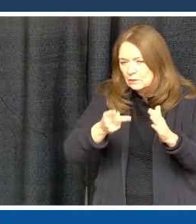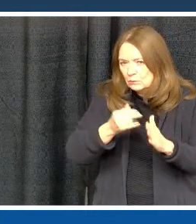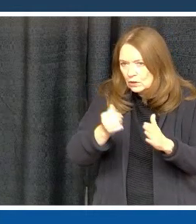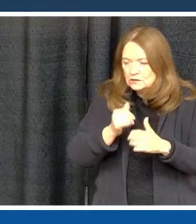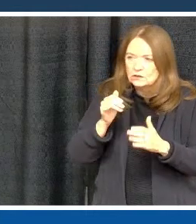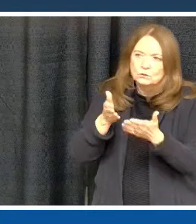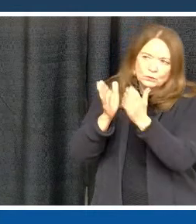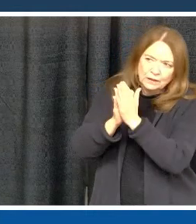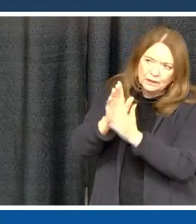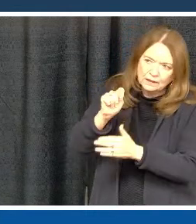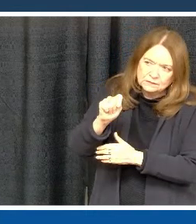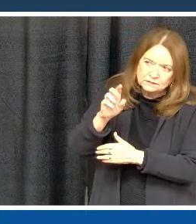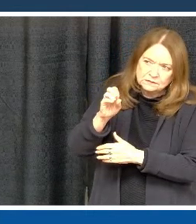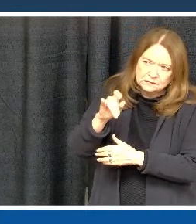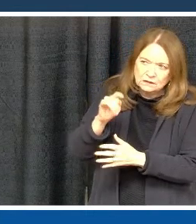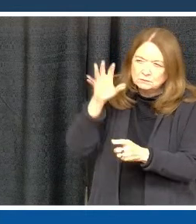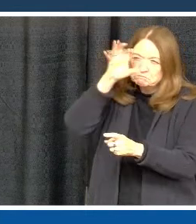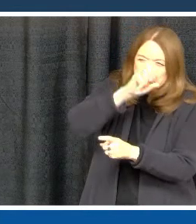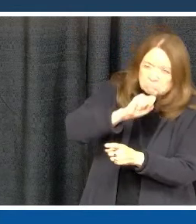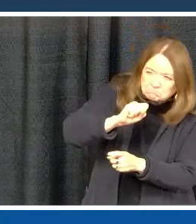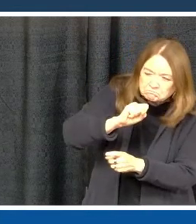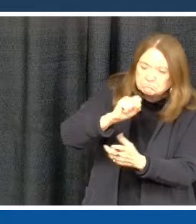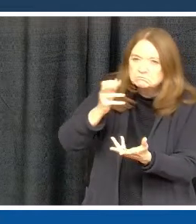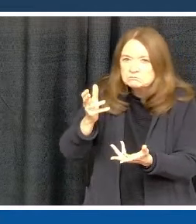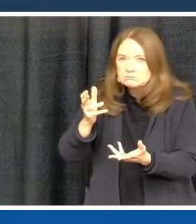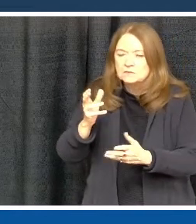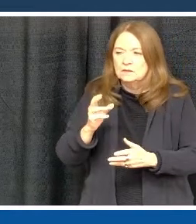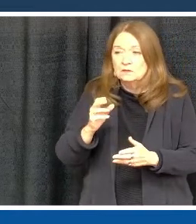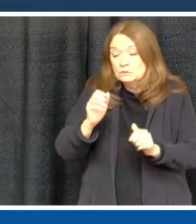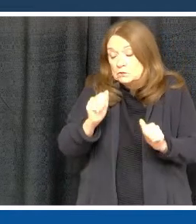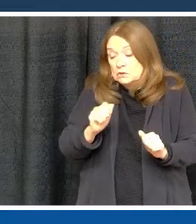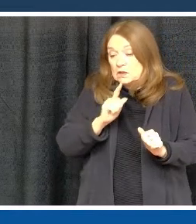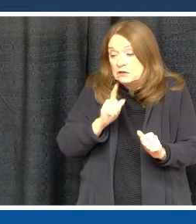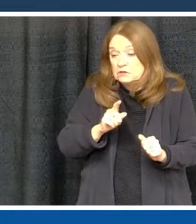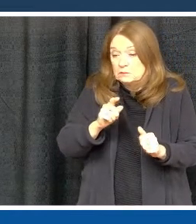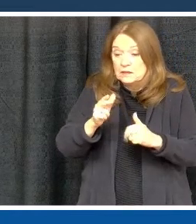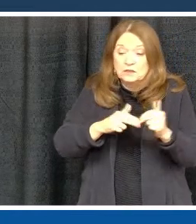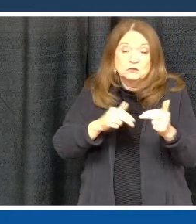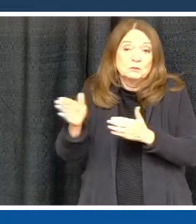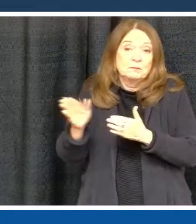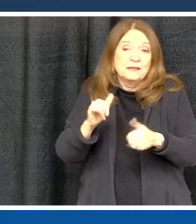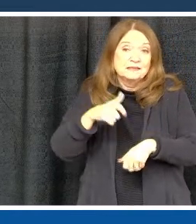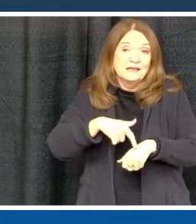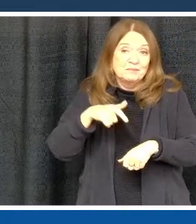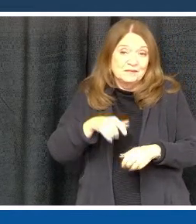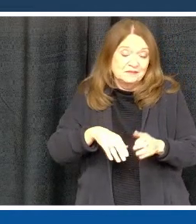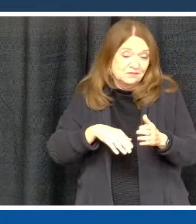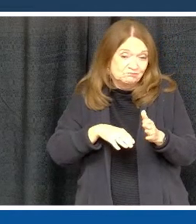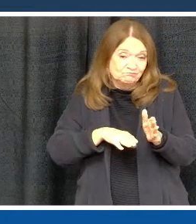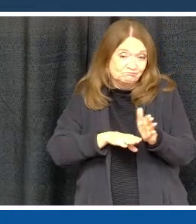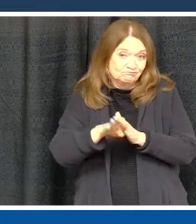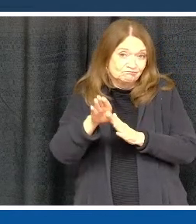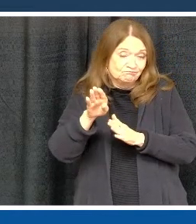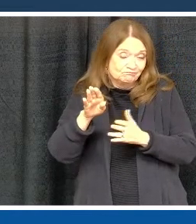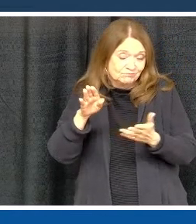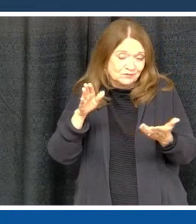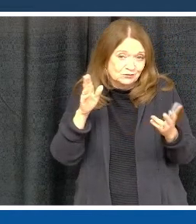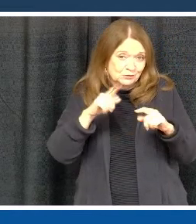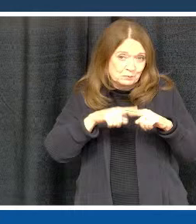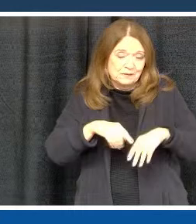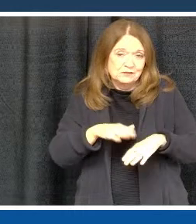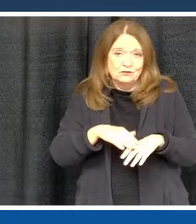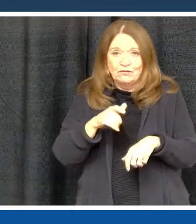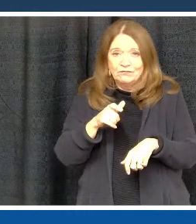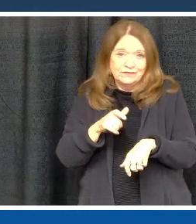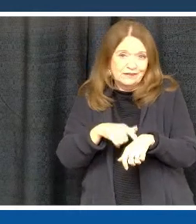get in a ballpark. There could actually be a construction plan by the time this develops too. So, you know, it just depends on the timing of